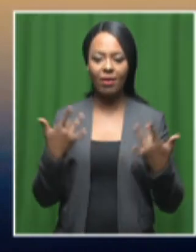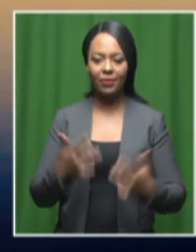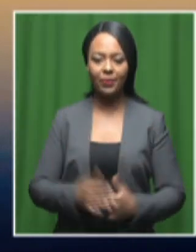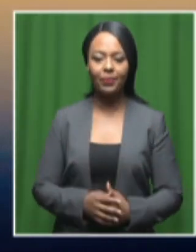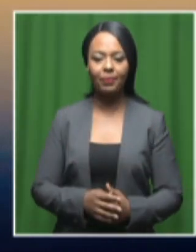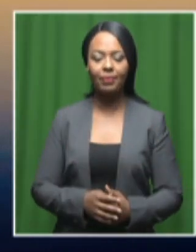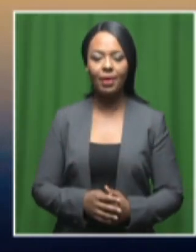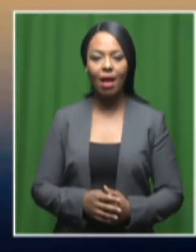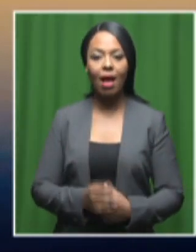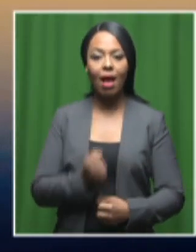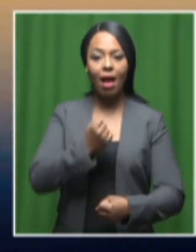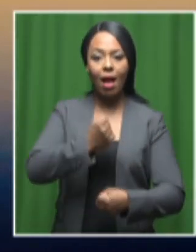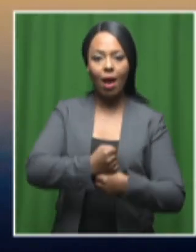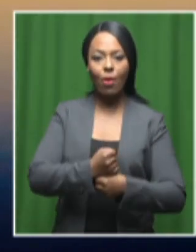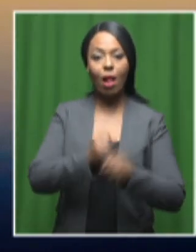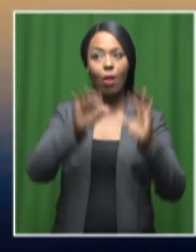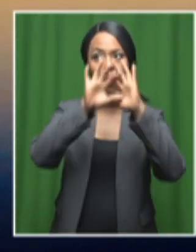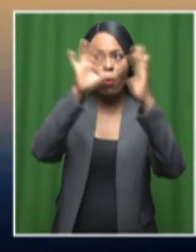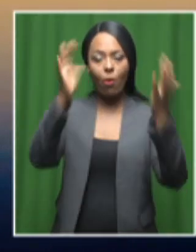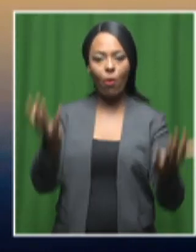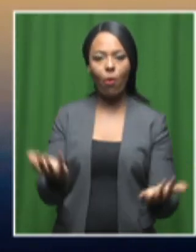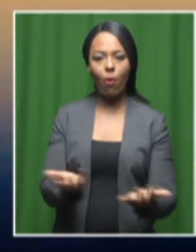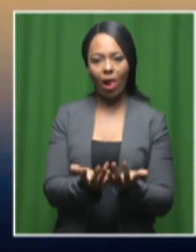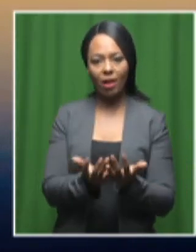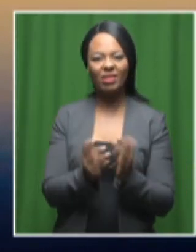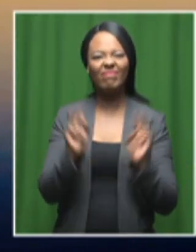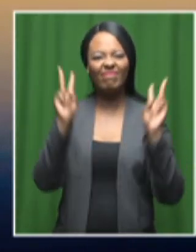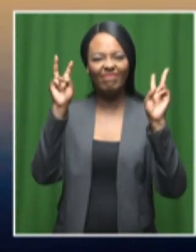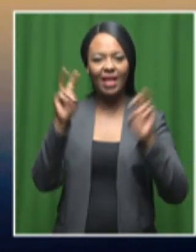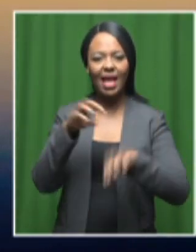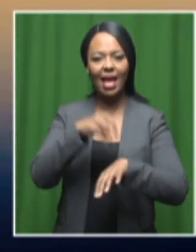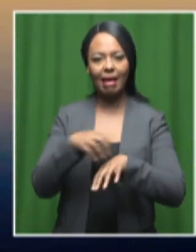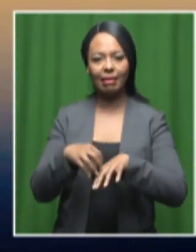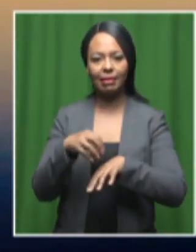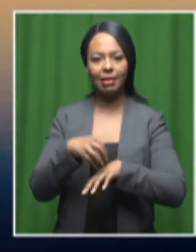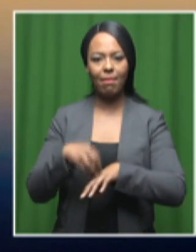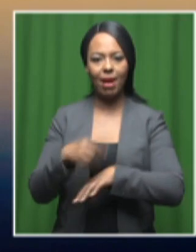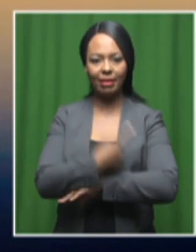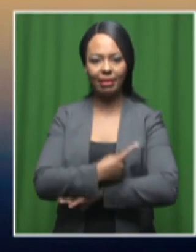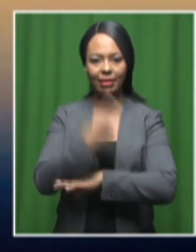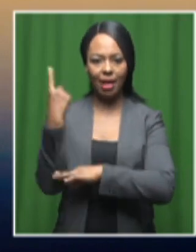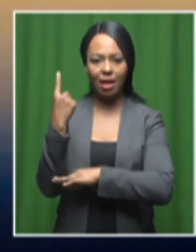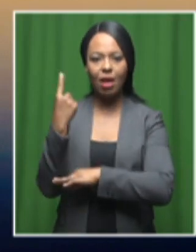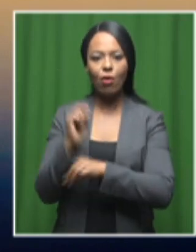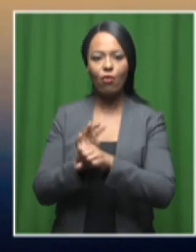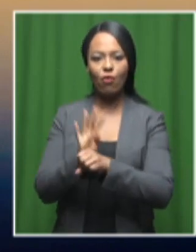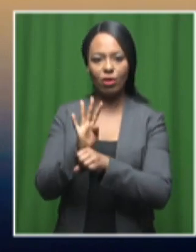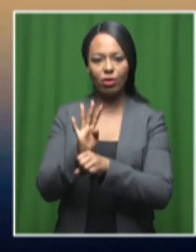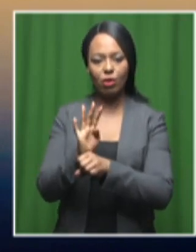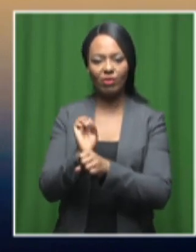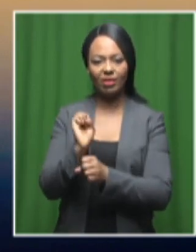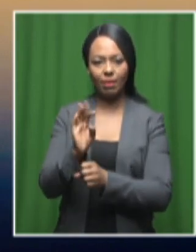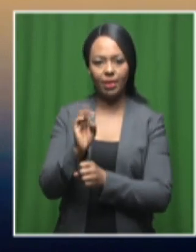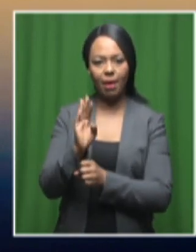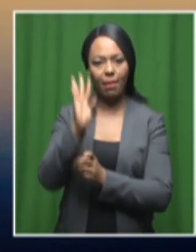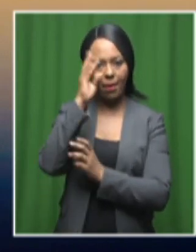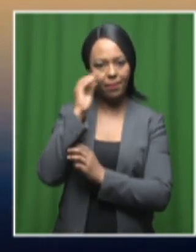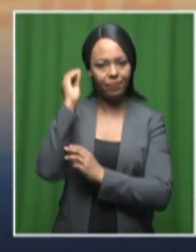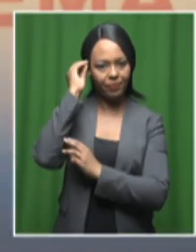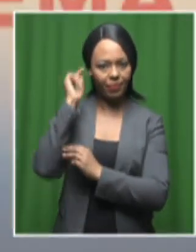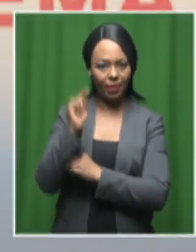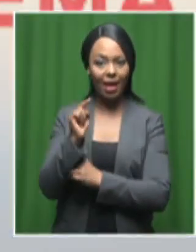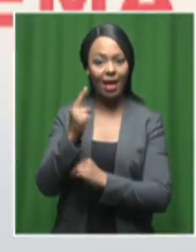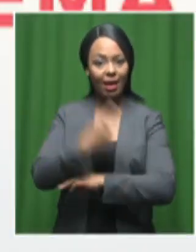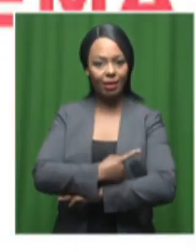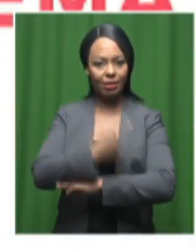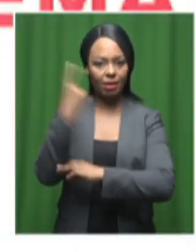this annual World Atopic Eczema Day is said to be observed on the 14th of September. Now, this is a day that is